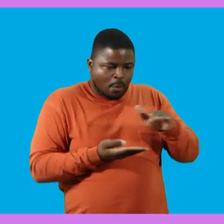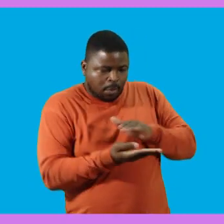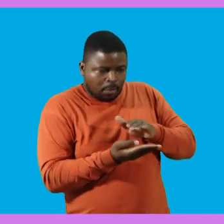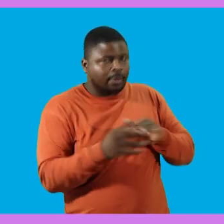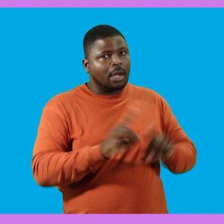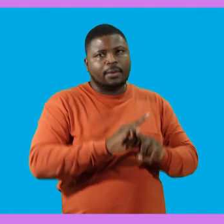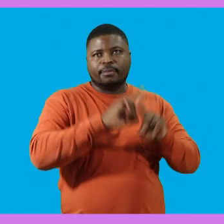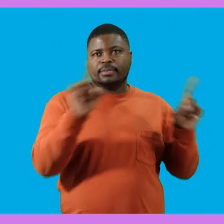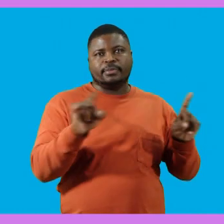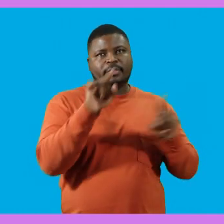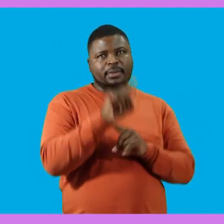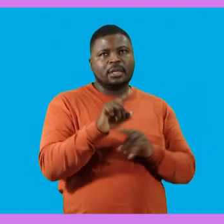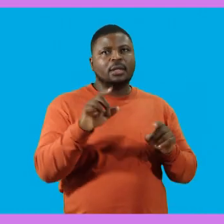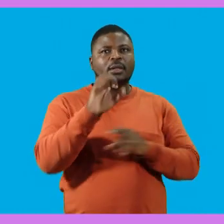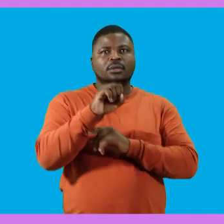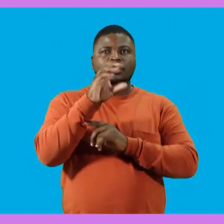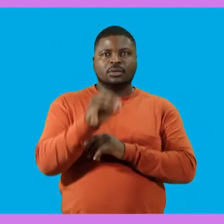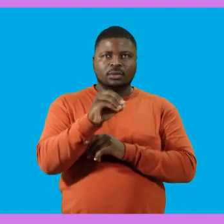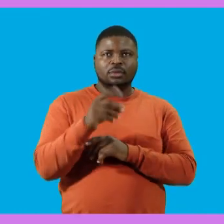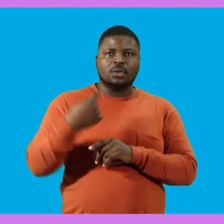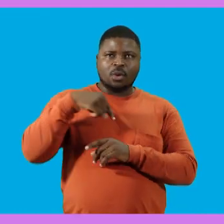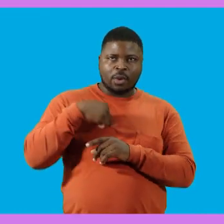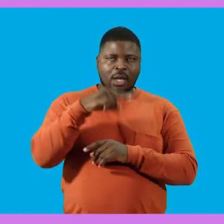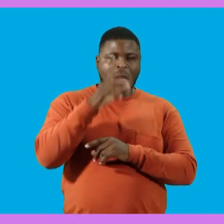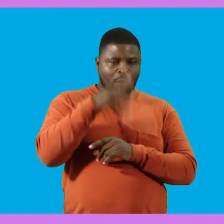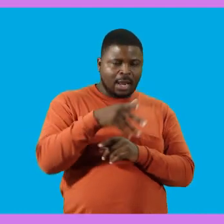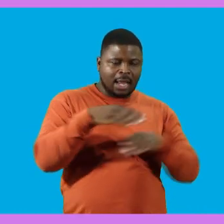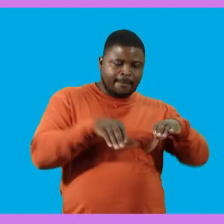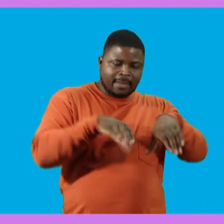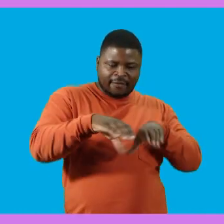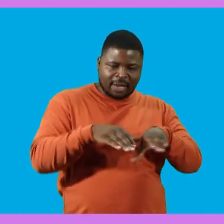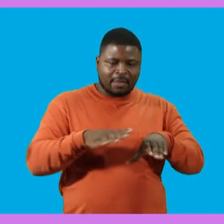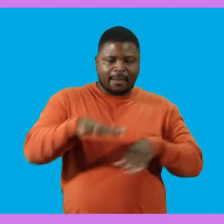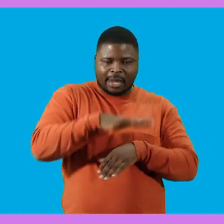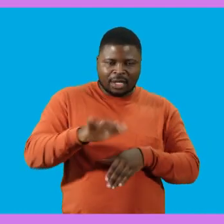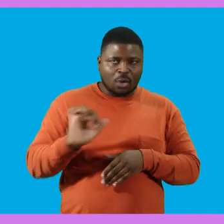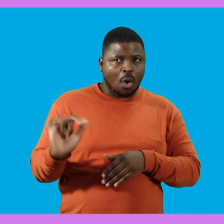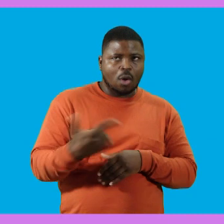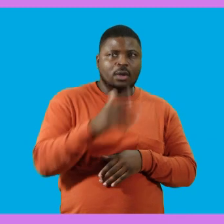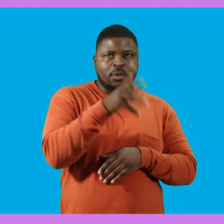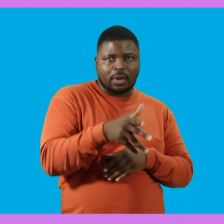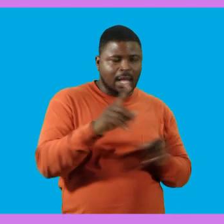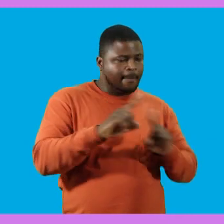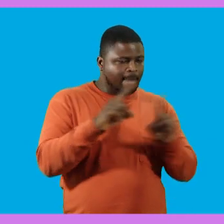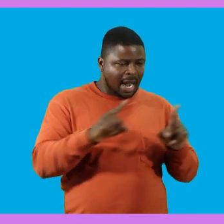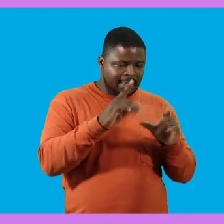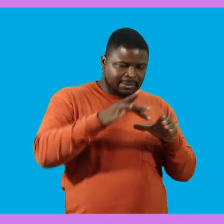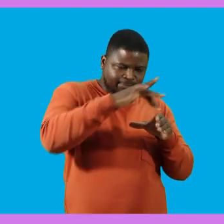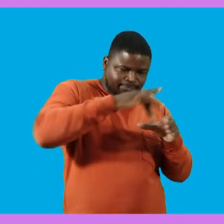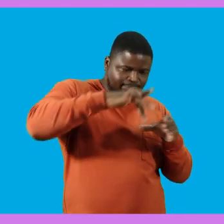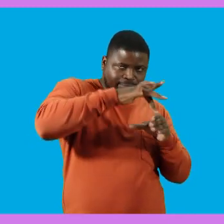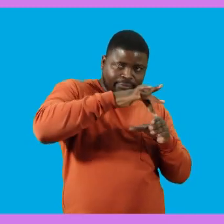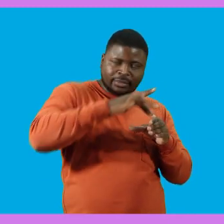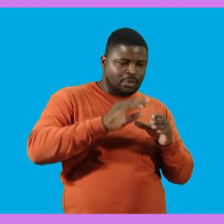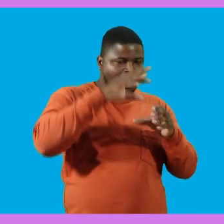wishing well. So we are going to pave everything there except the wishing